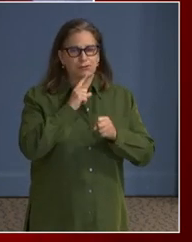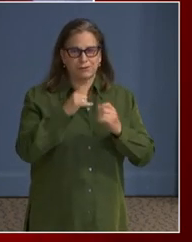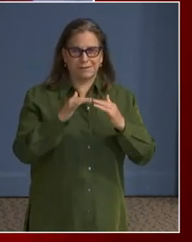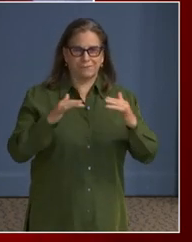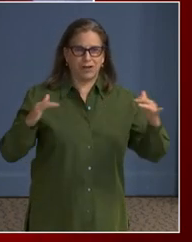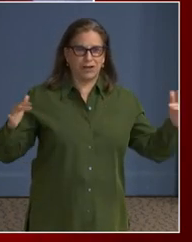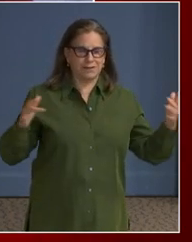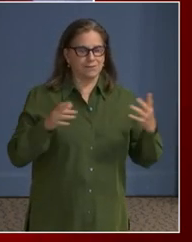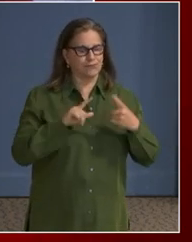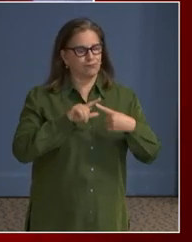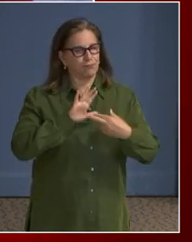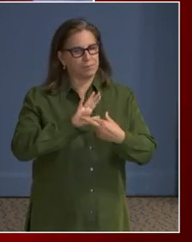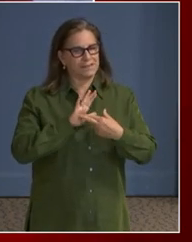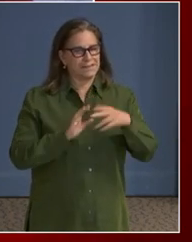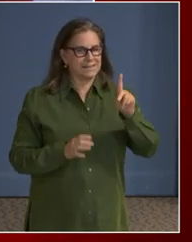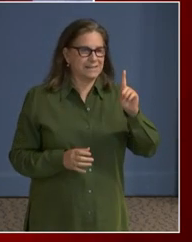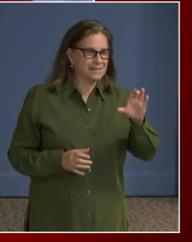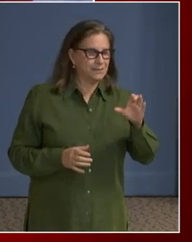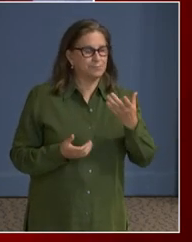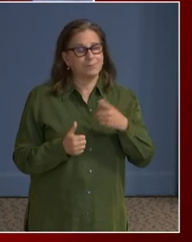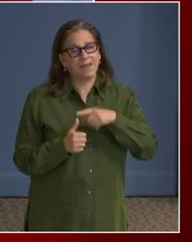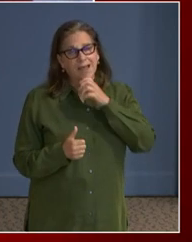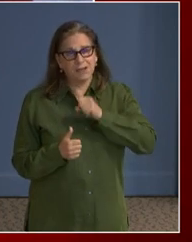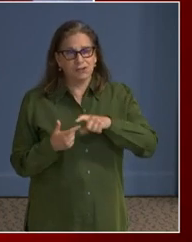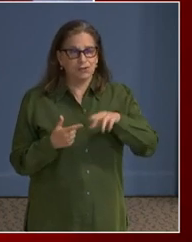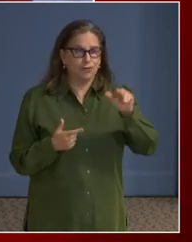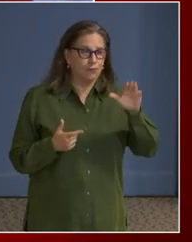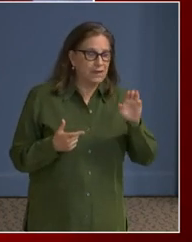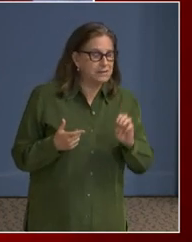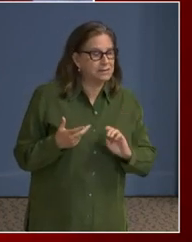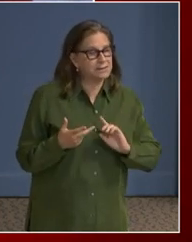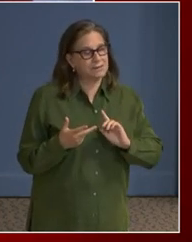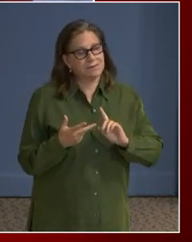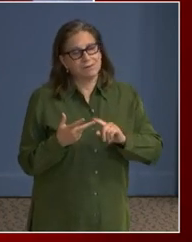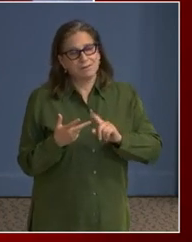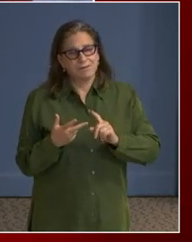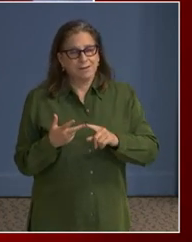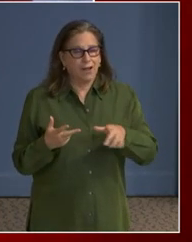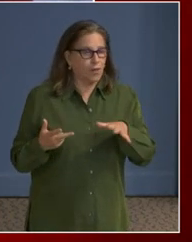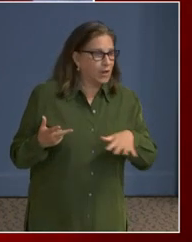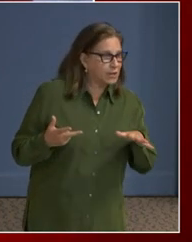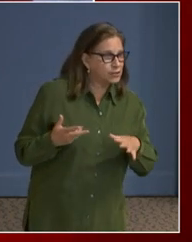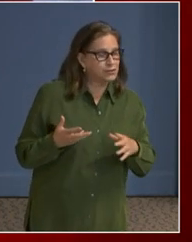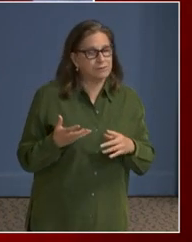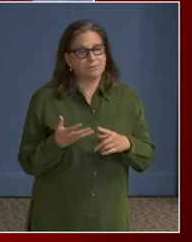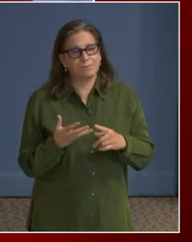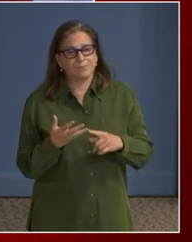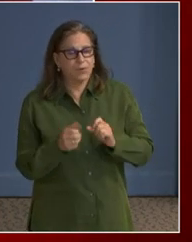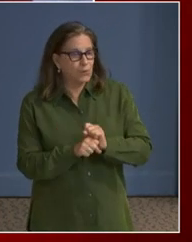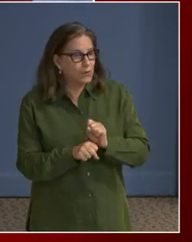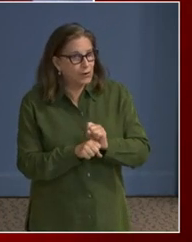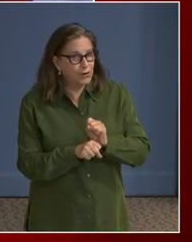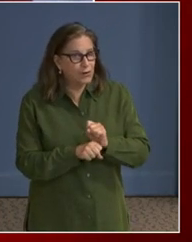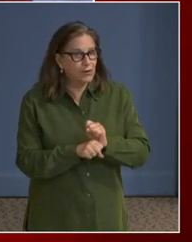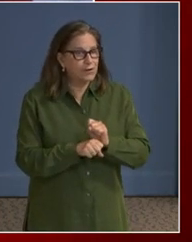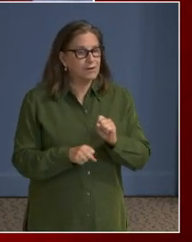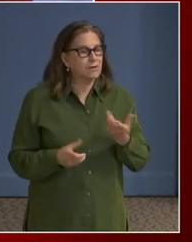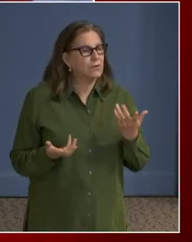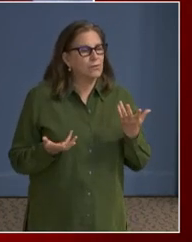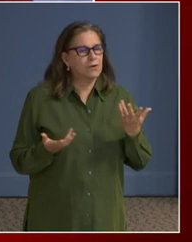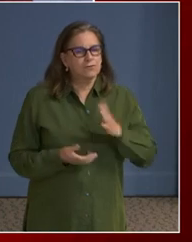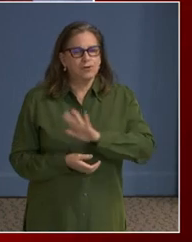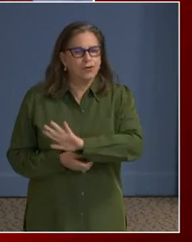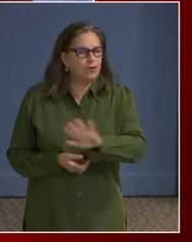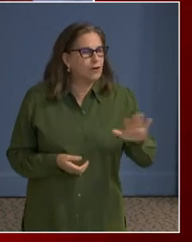groups, races and ethnicities, and hopefully occupations, so that the risk of exposure can be randomized across